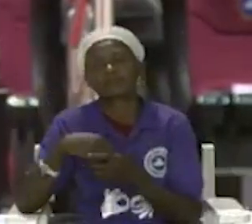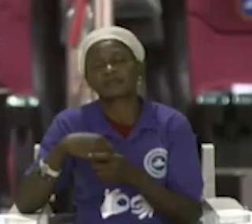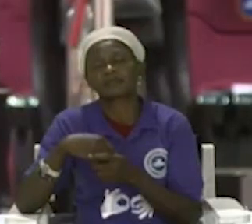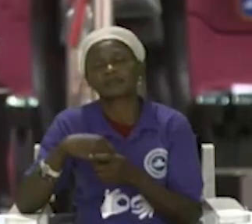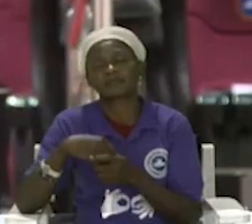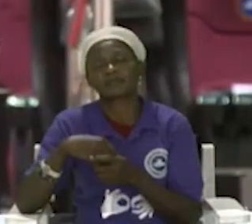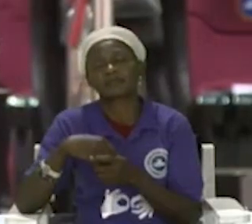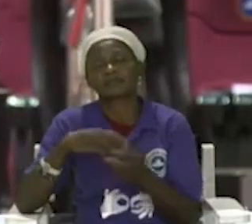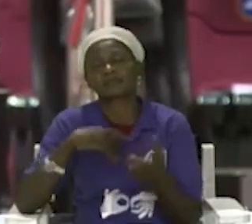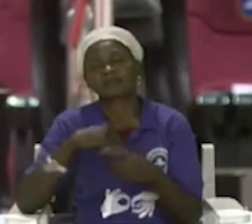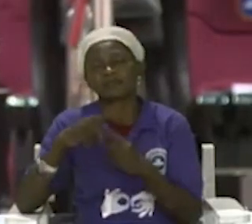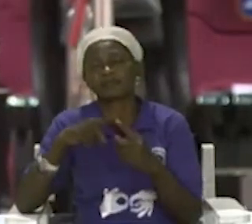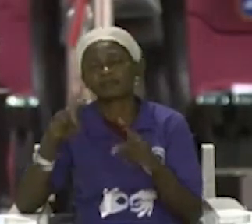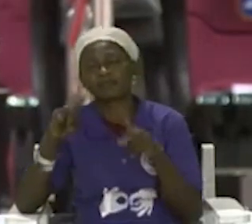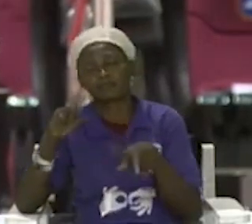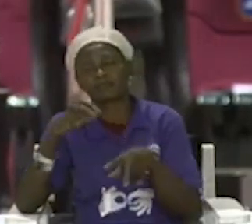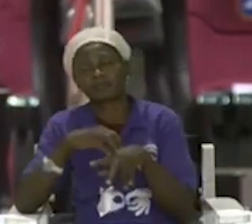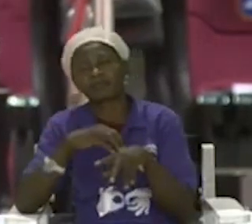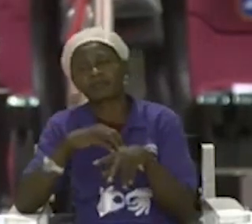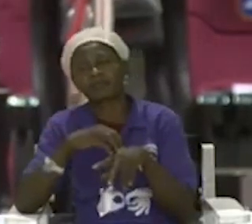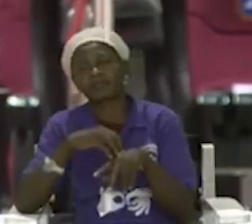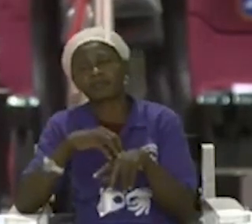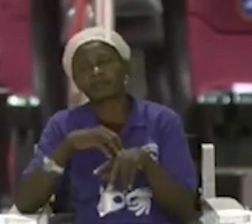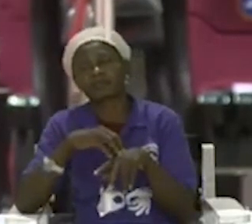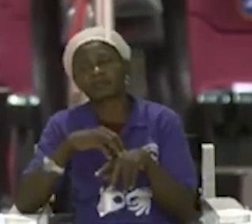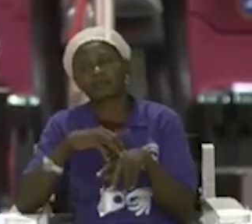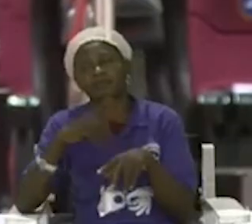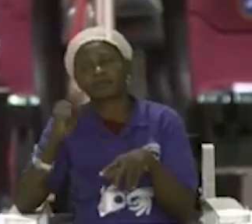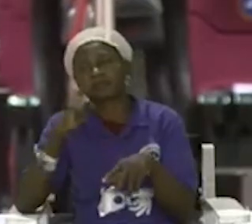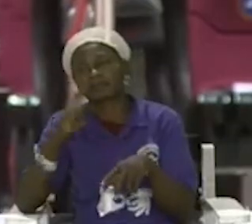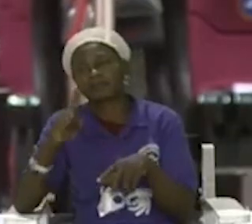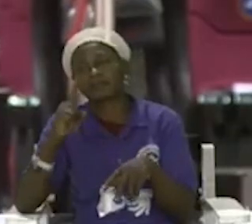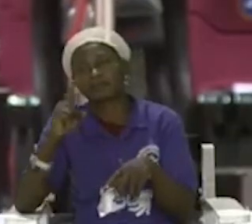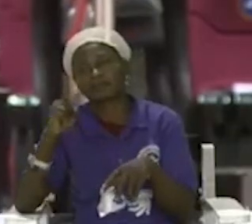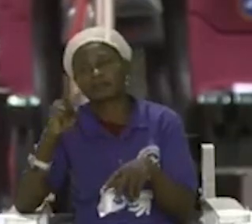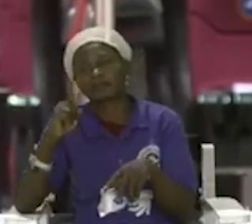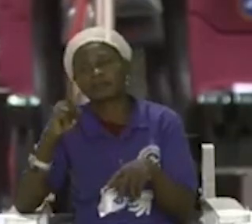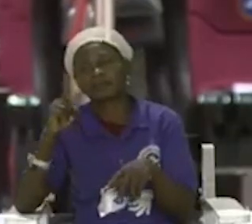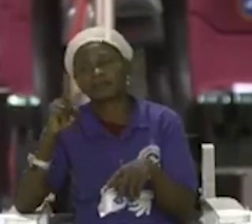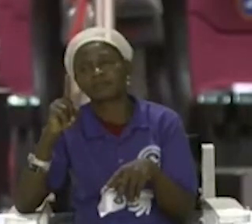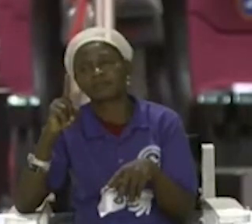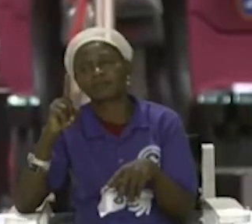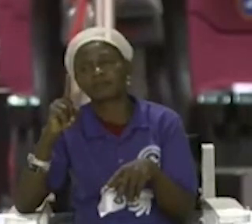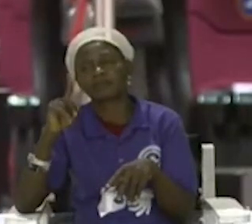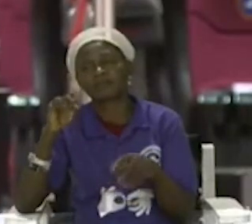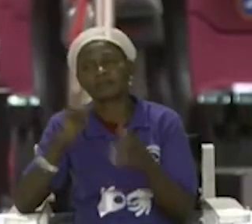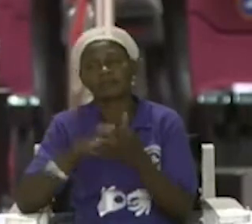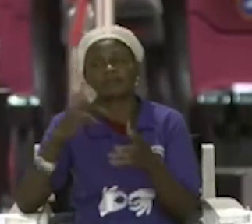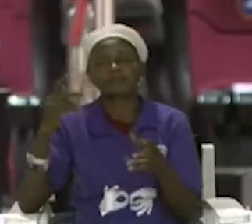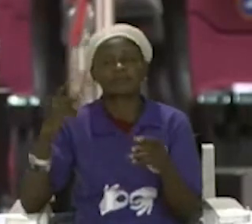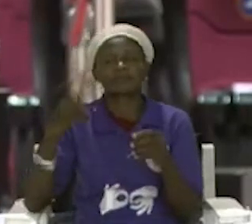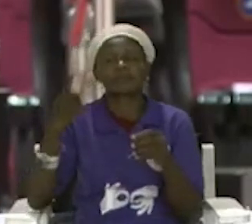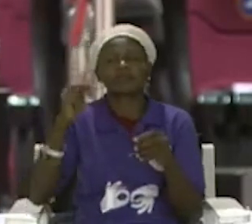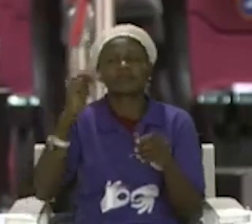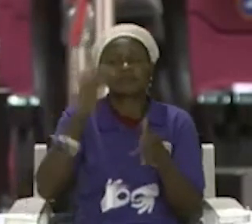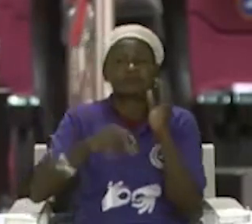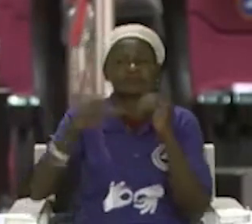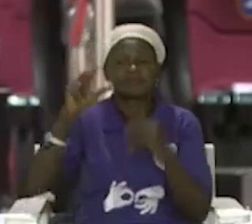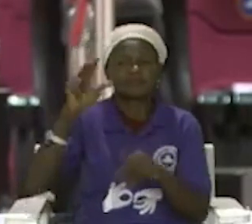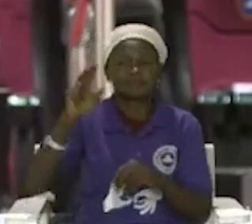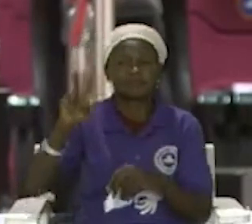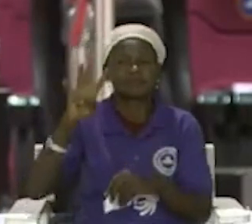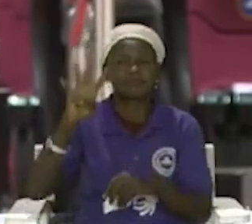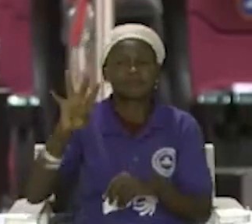And when you look at the fact that in Genesis chapter 46 from